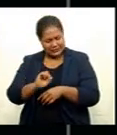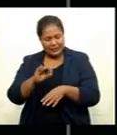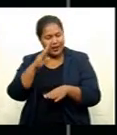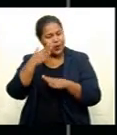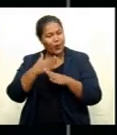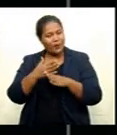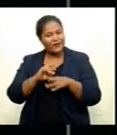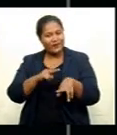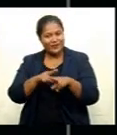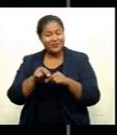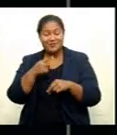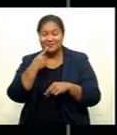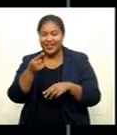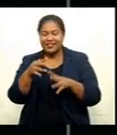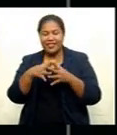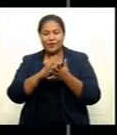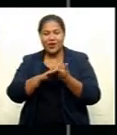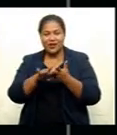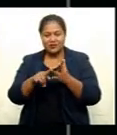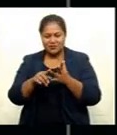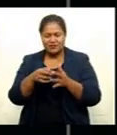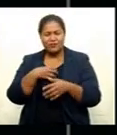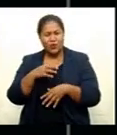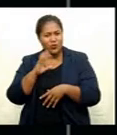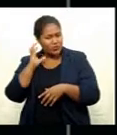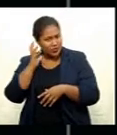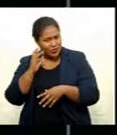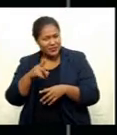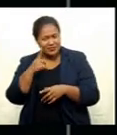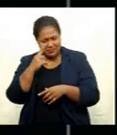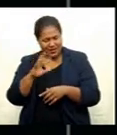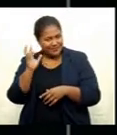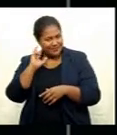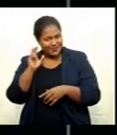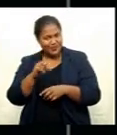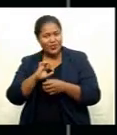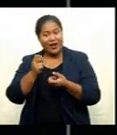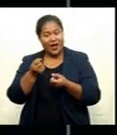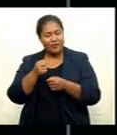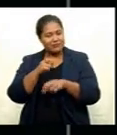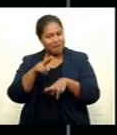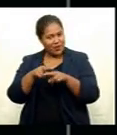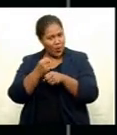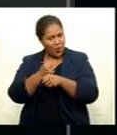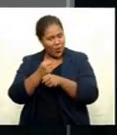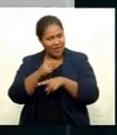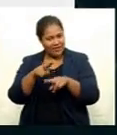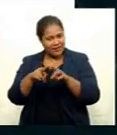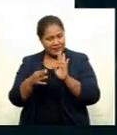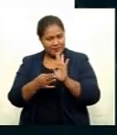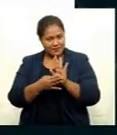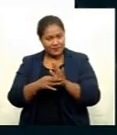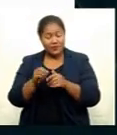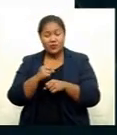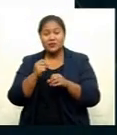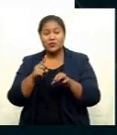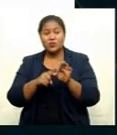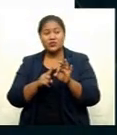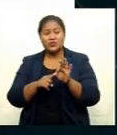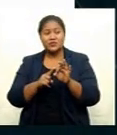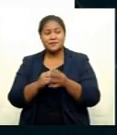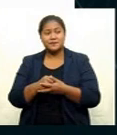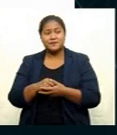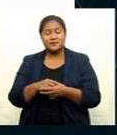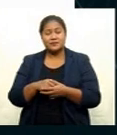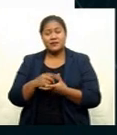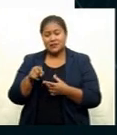Fiji, says WHO. For these stories and others, you can tune in daily to our sister radio station, Gold FM. To our poll question,